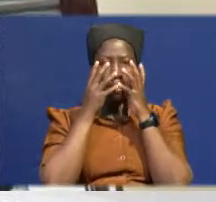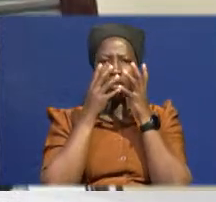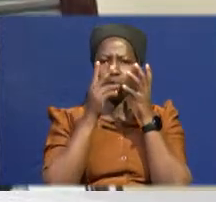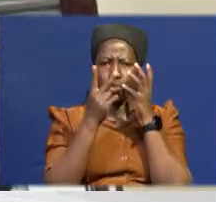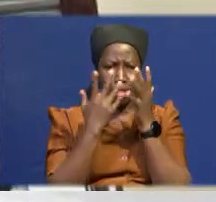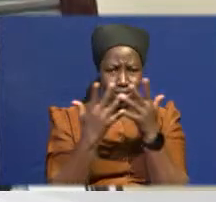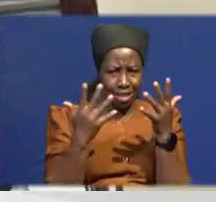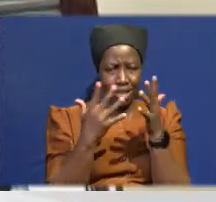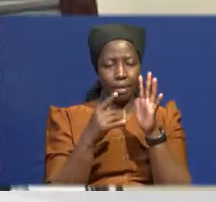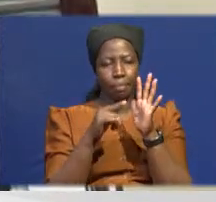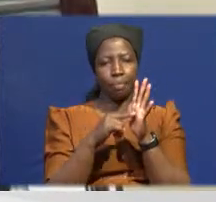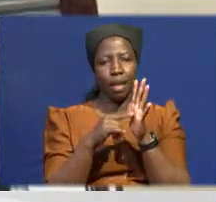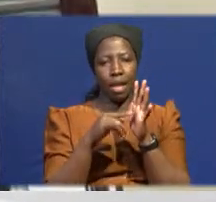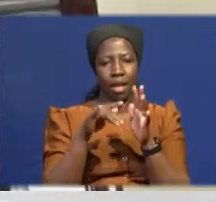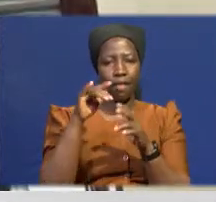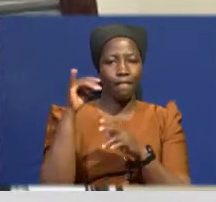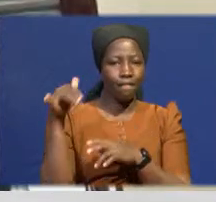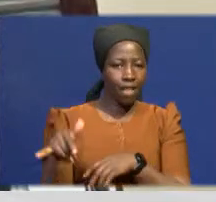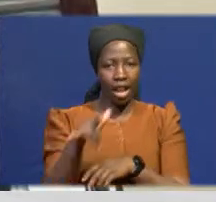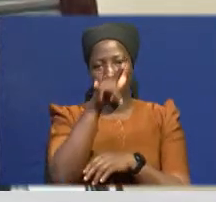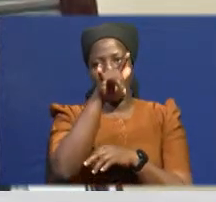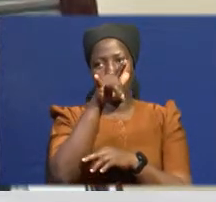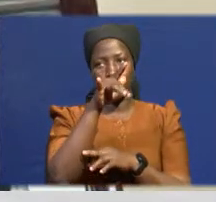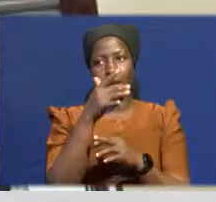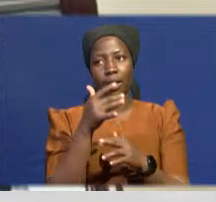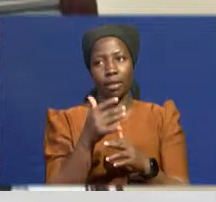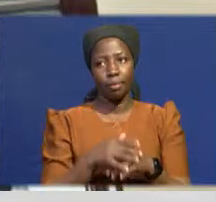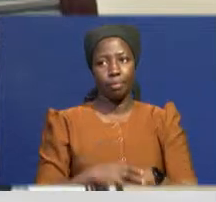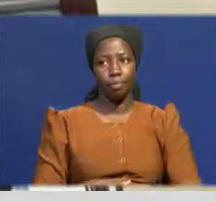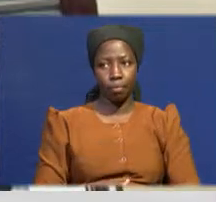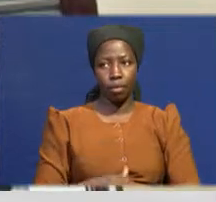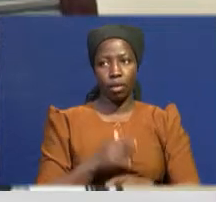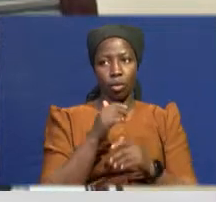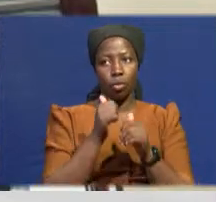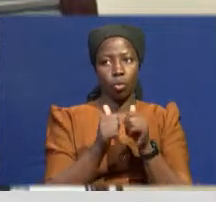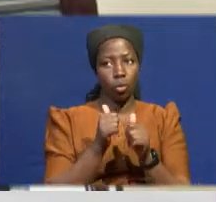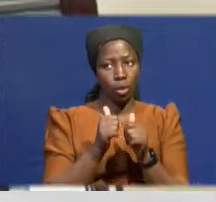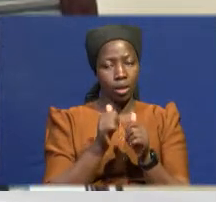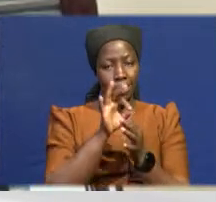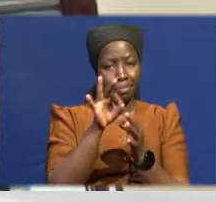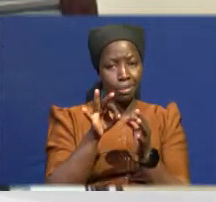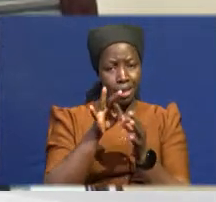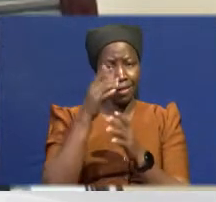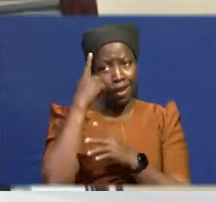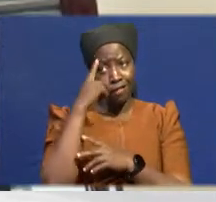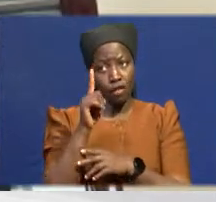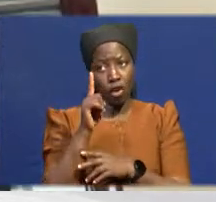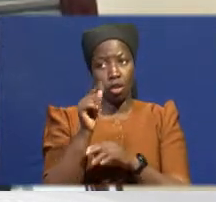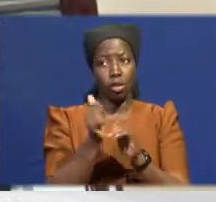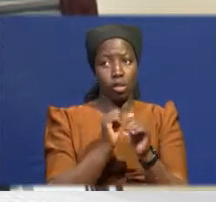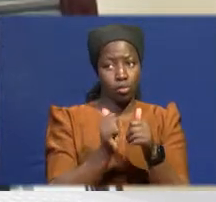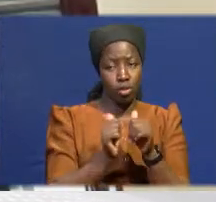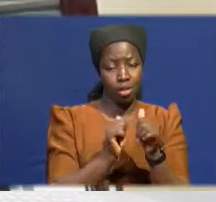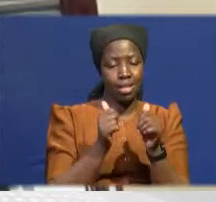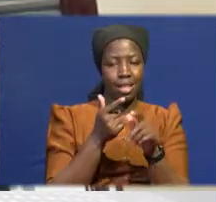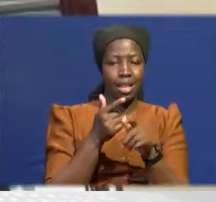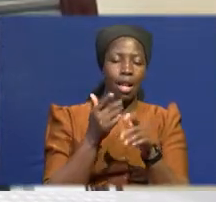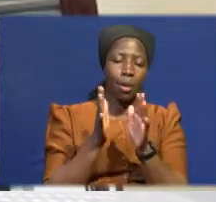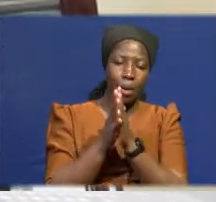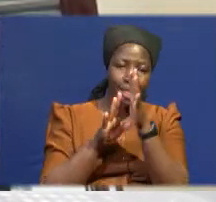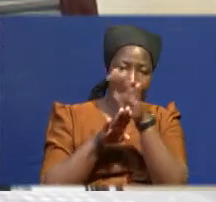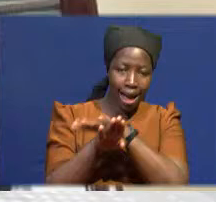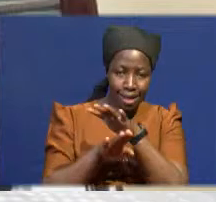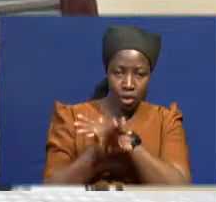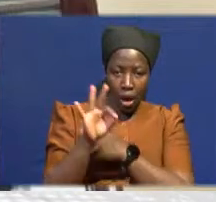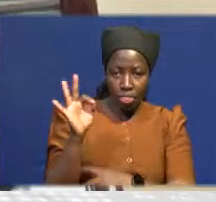helicopters, probably B4s, which have been configured specifically for the event, with access to a third helicopter, which I